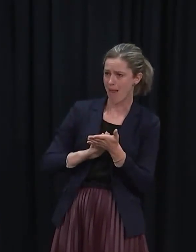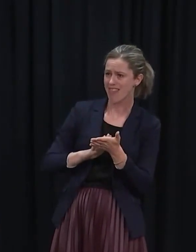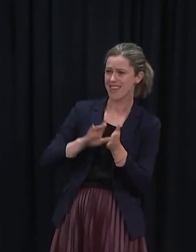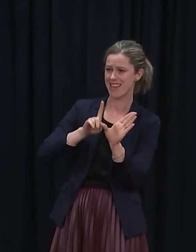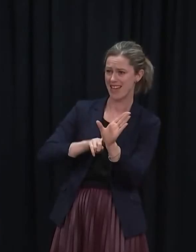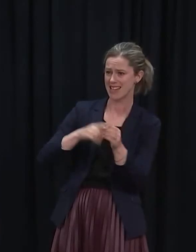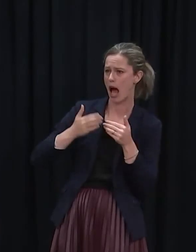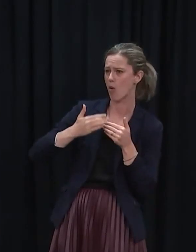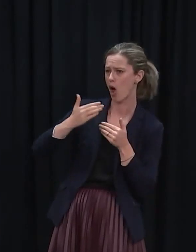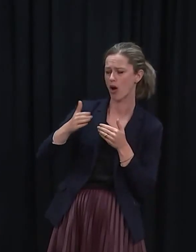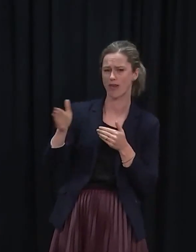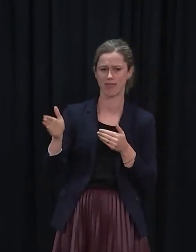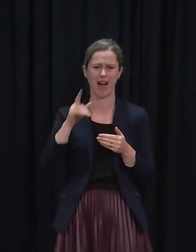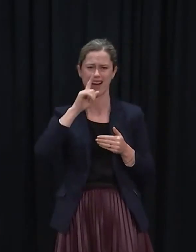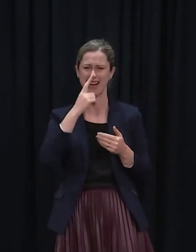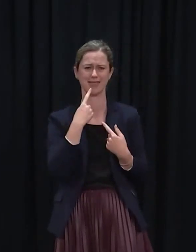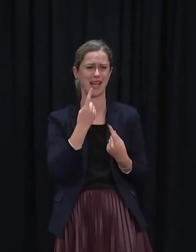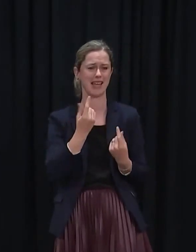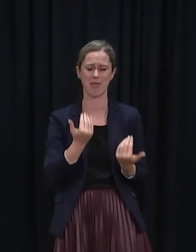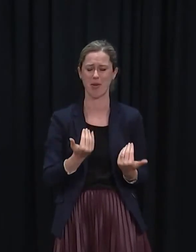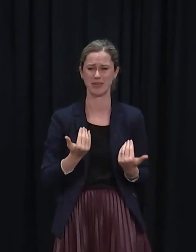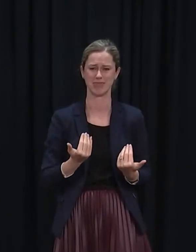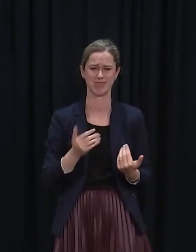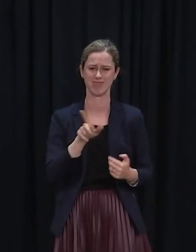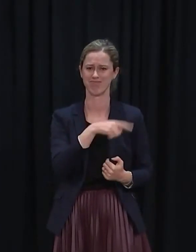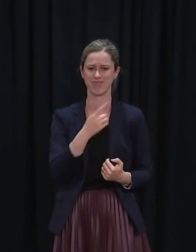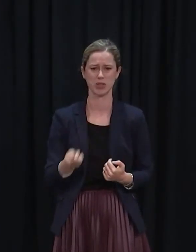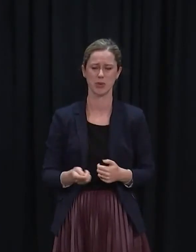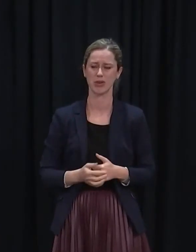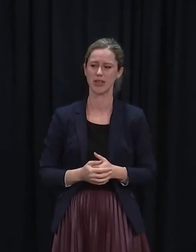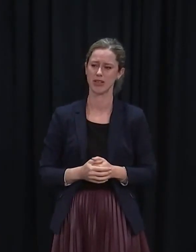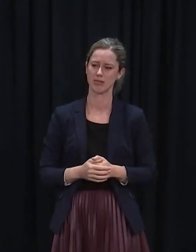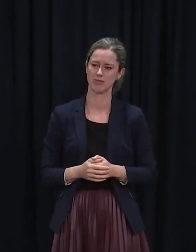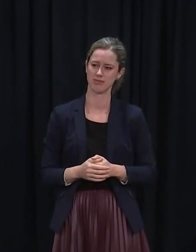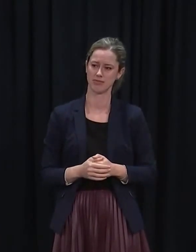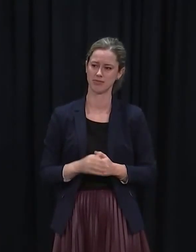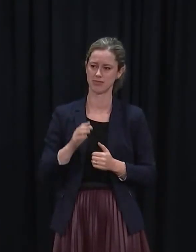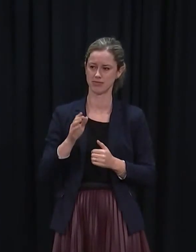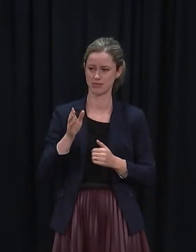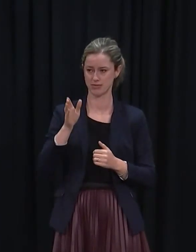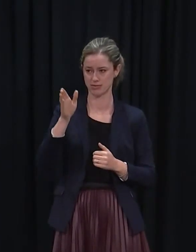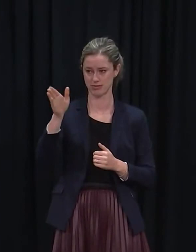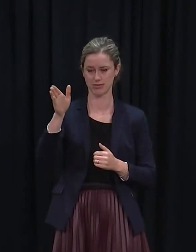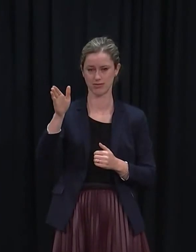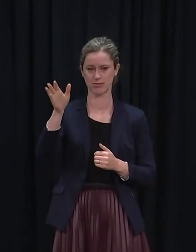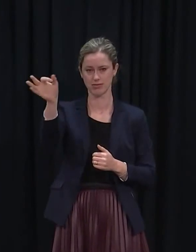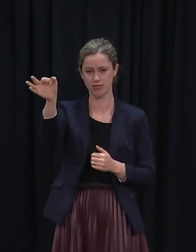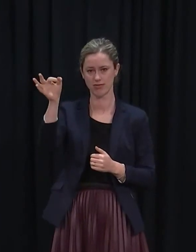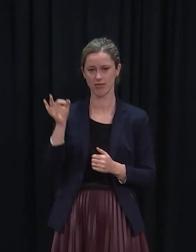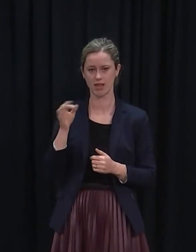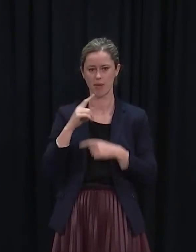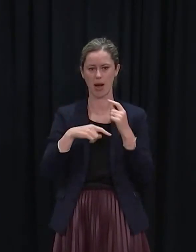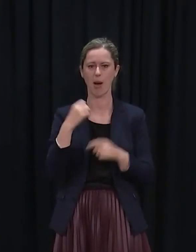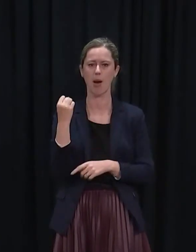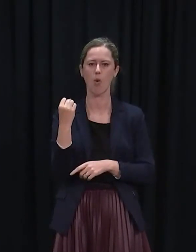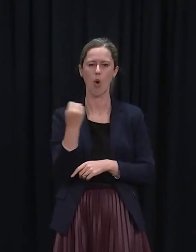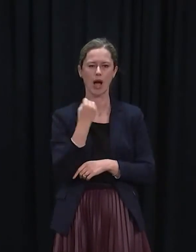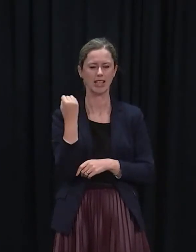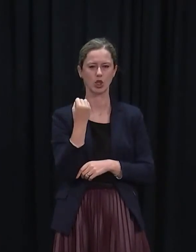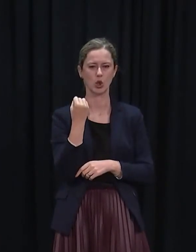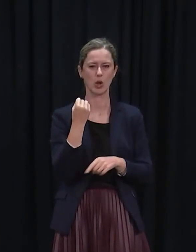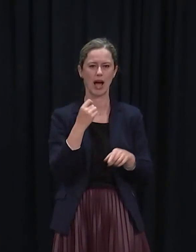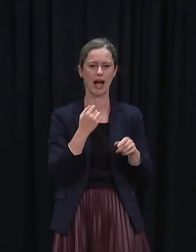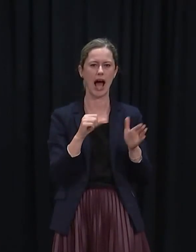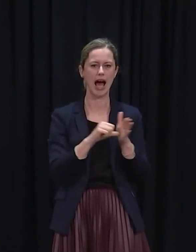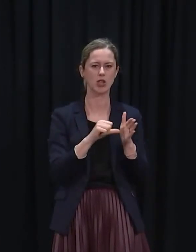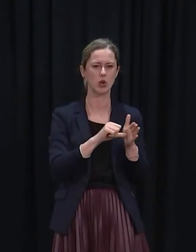years, how long? I wouldn't put a specific time frame on it at this point. You talk about Jason. in the Waikato, you talk about the difficulty of stamping it out